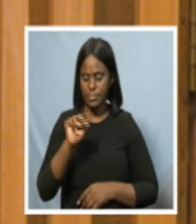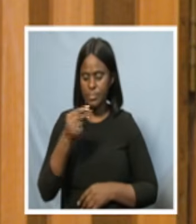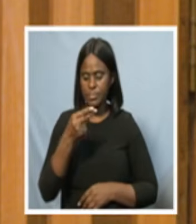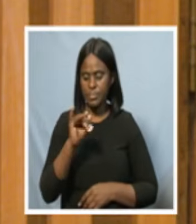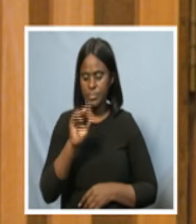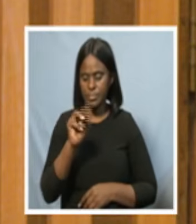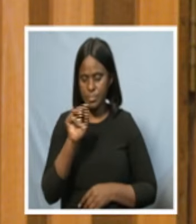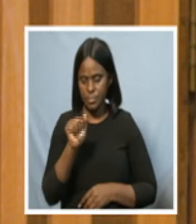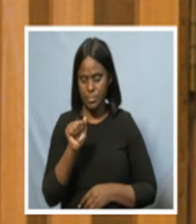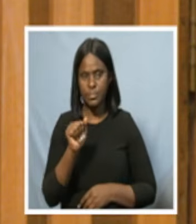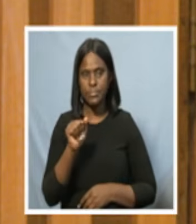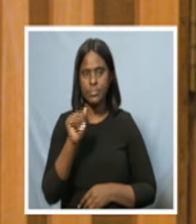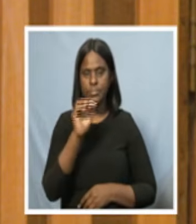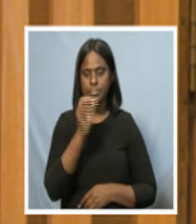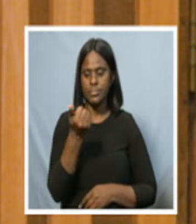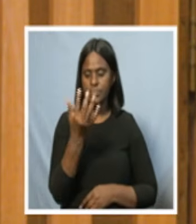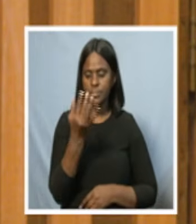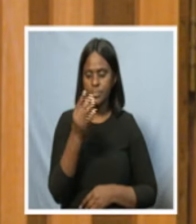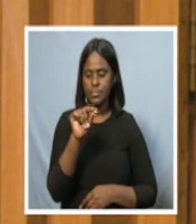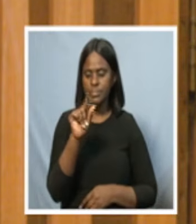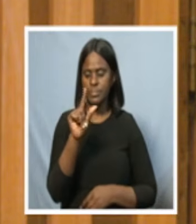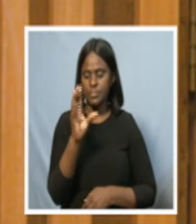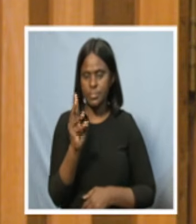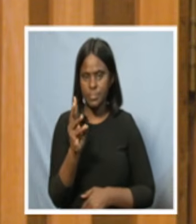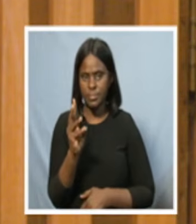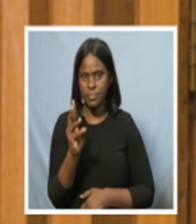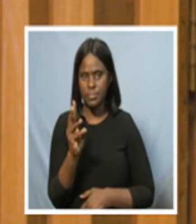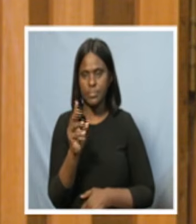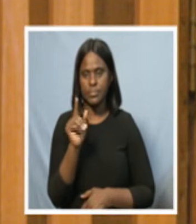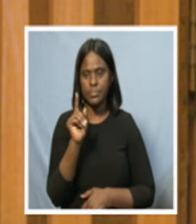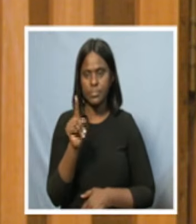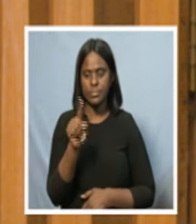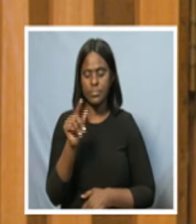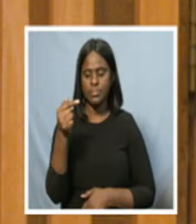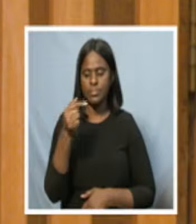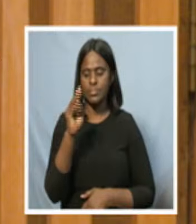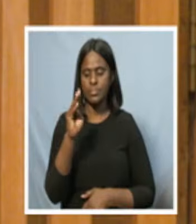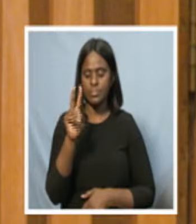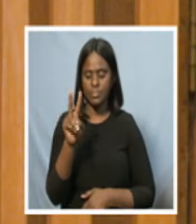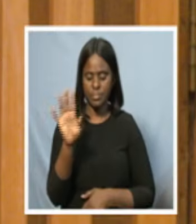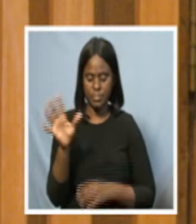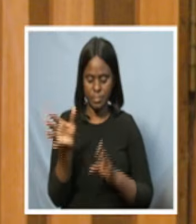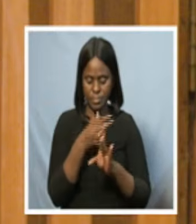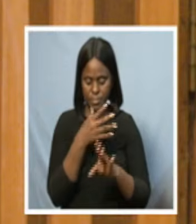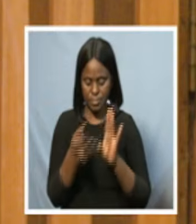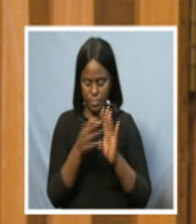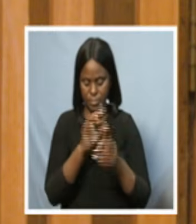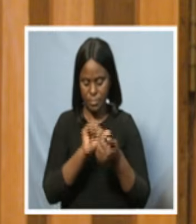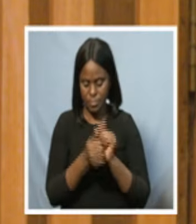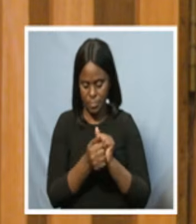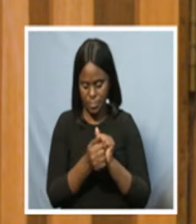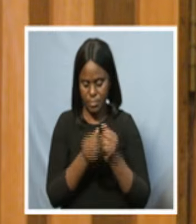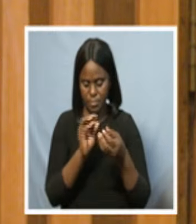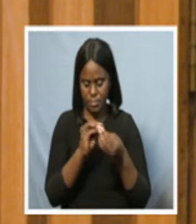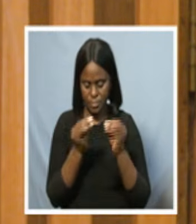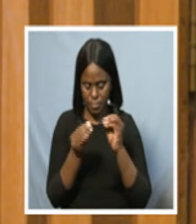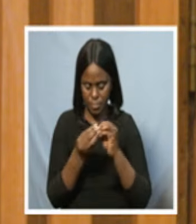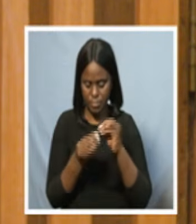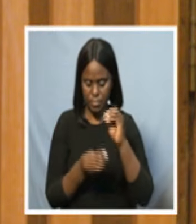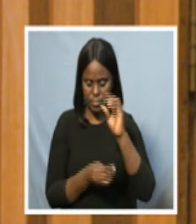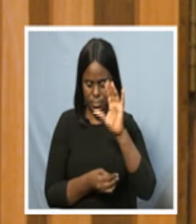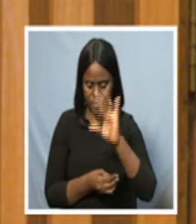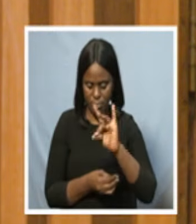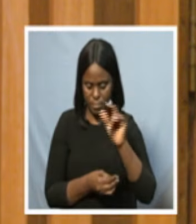Bill, National Assembly Bill number 15 of 2026, the Anti-Gender-Based Violence Amendment Bill, National Assembly Bill